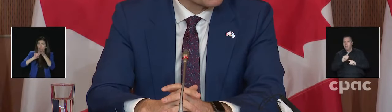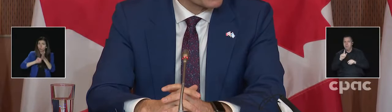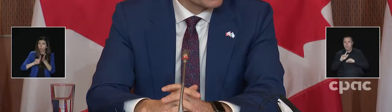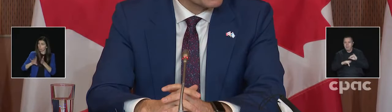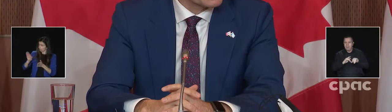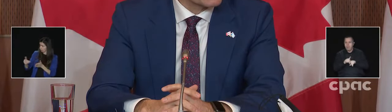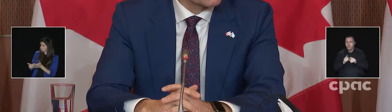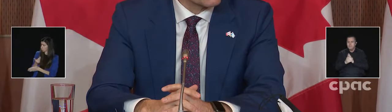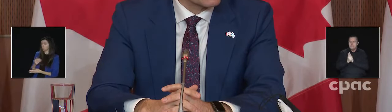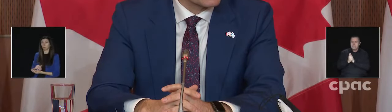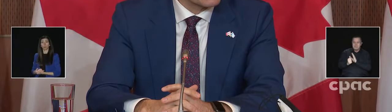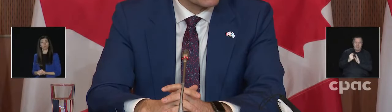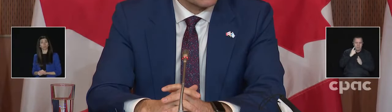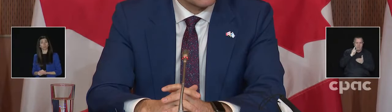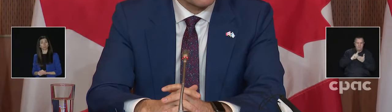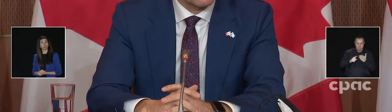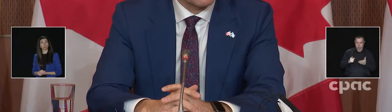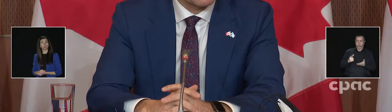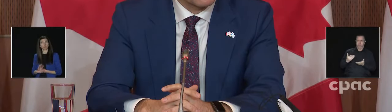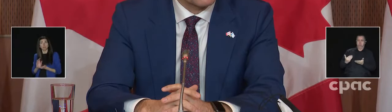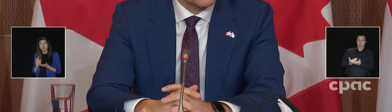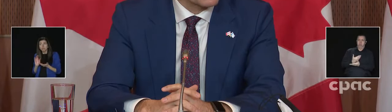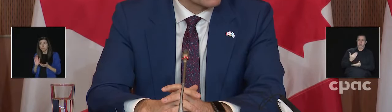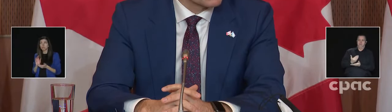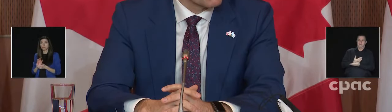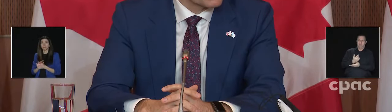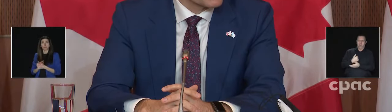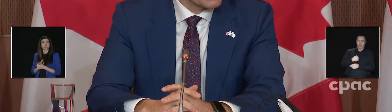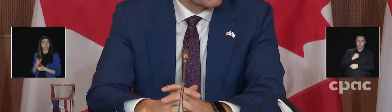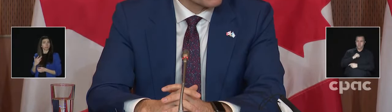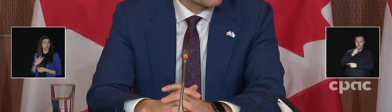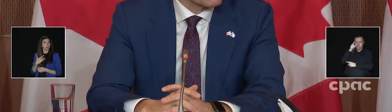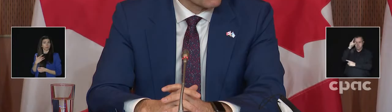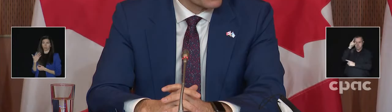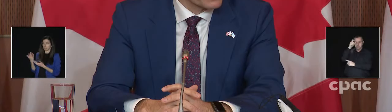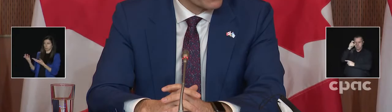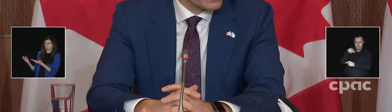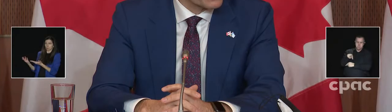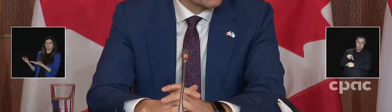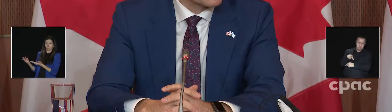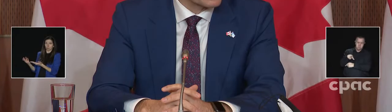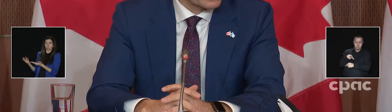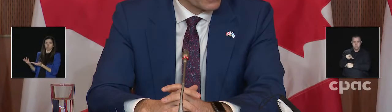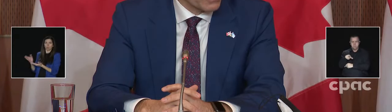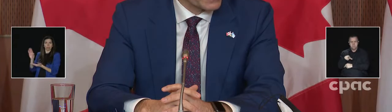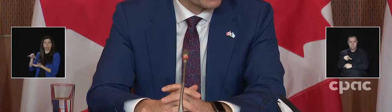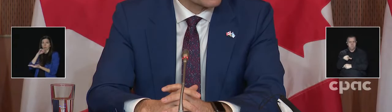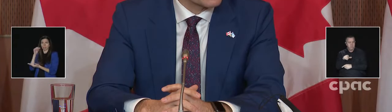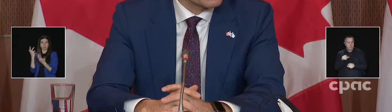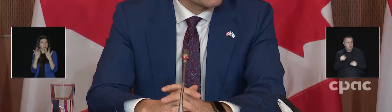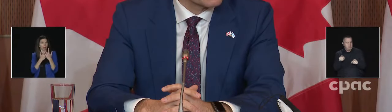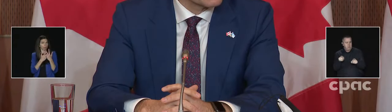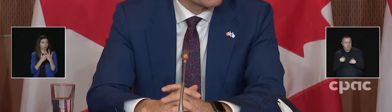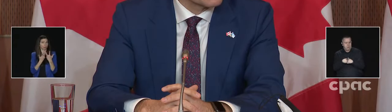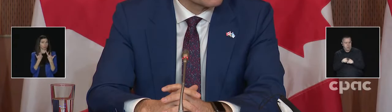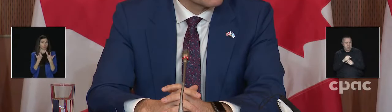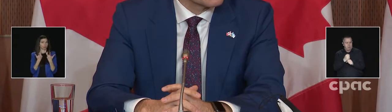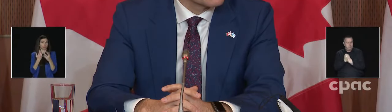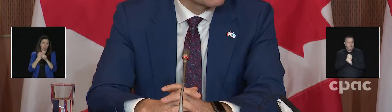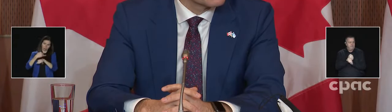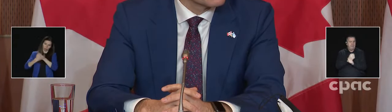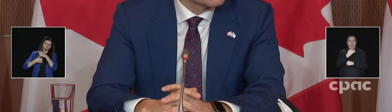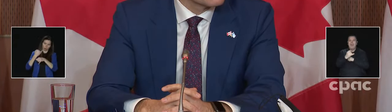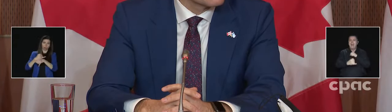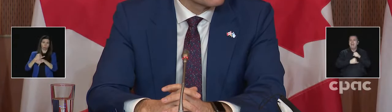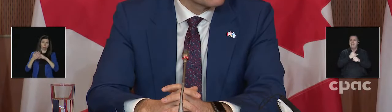but intriguing, and certainly not in accordance with what we have done both internationally and domestically. Given what